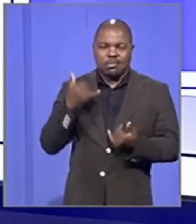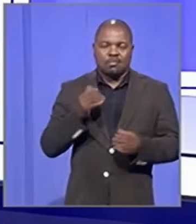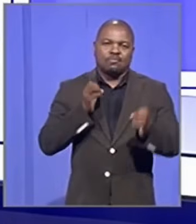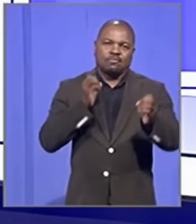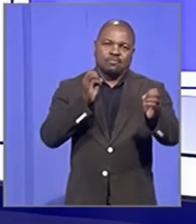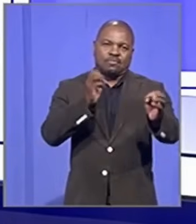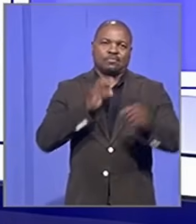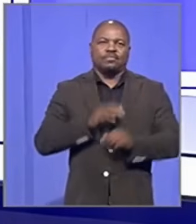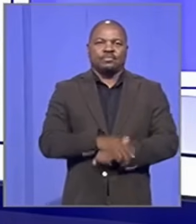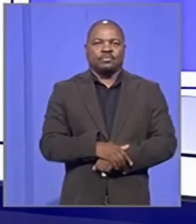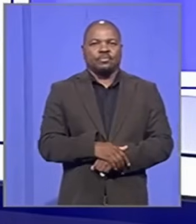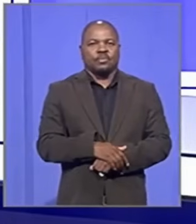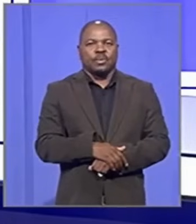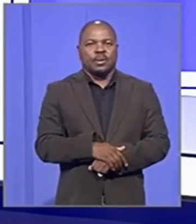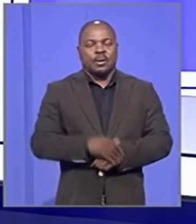moka.